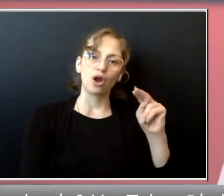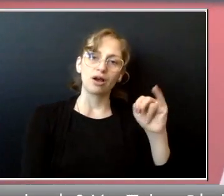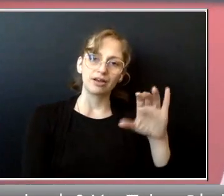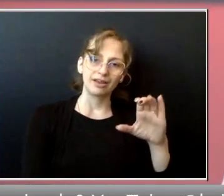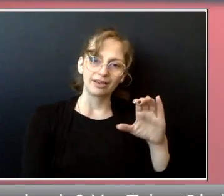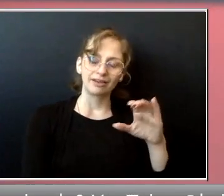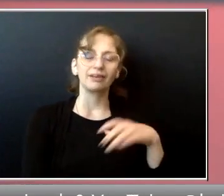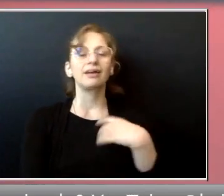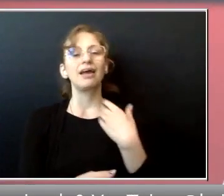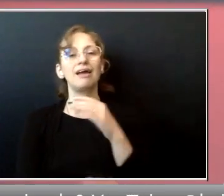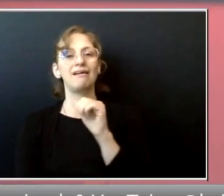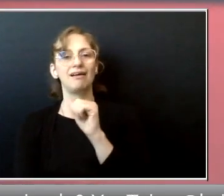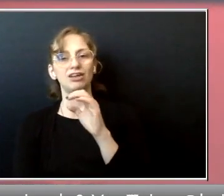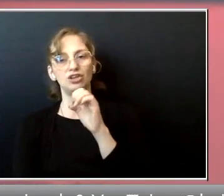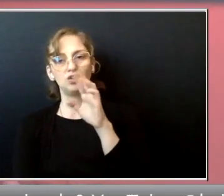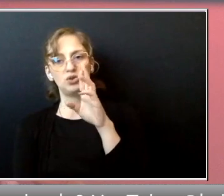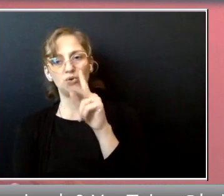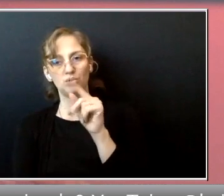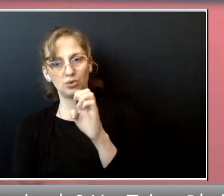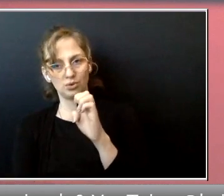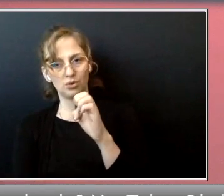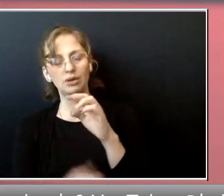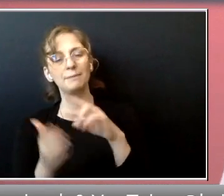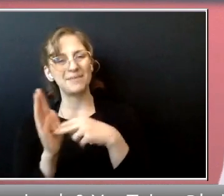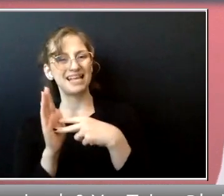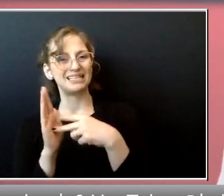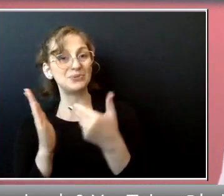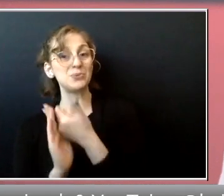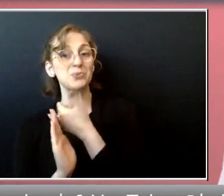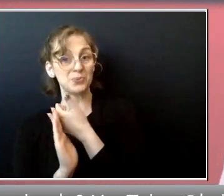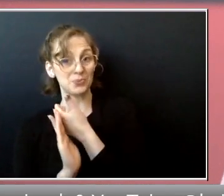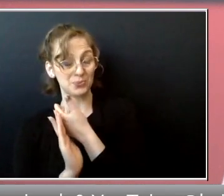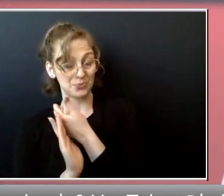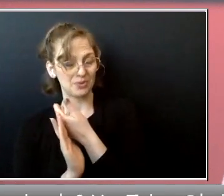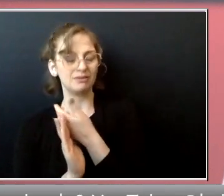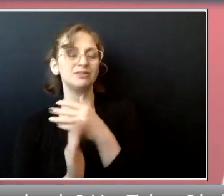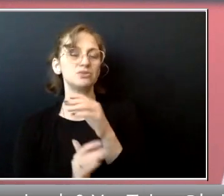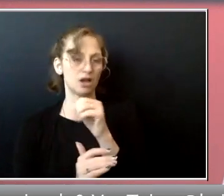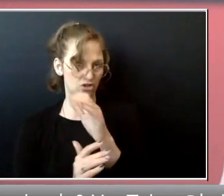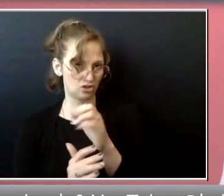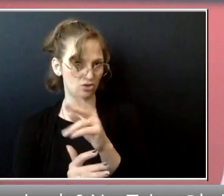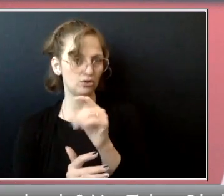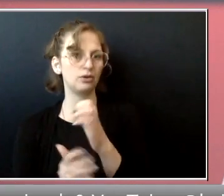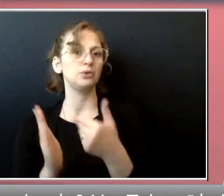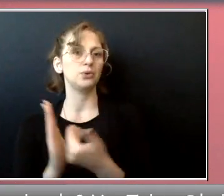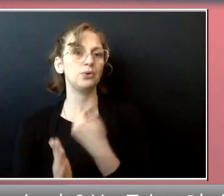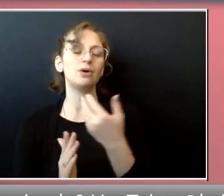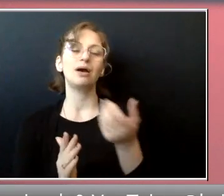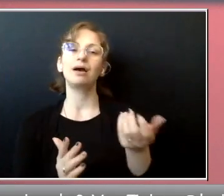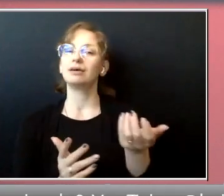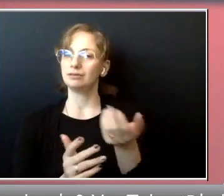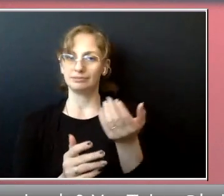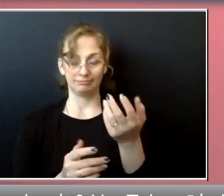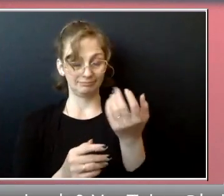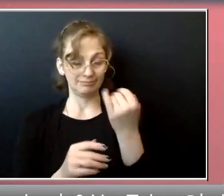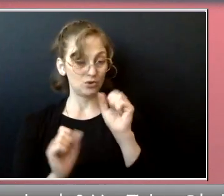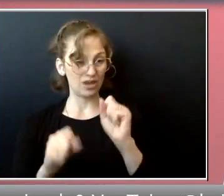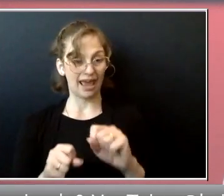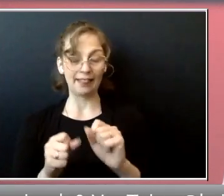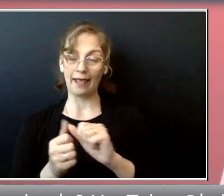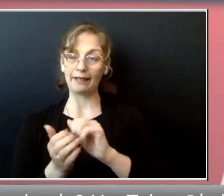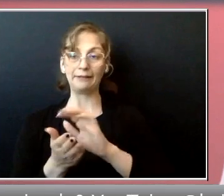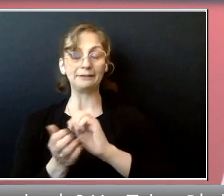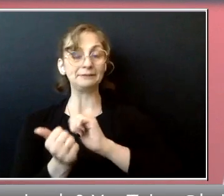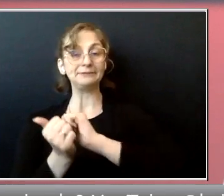Okay. And so like we were talking about earlier, when it's new, like the concrete, you can wash it out and you can kind of get it out of there. But once it becomes old or